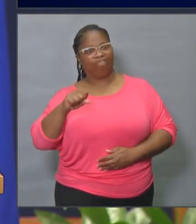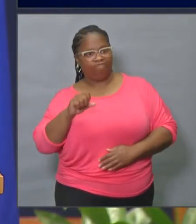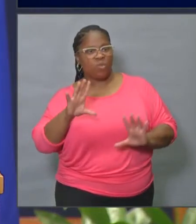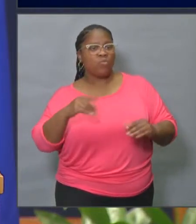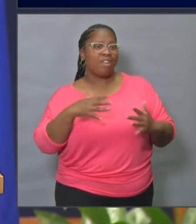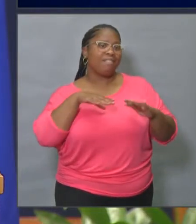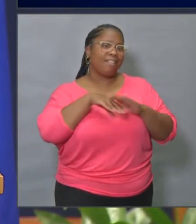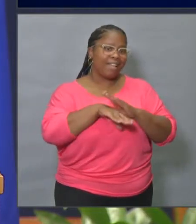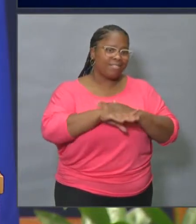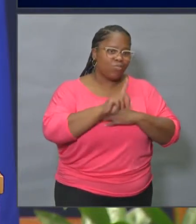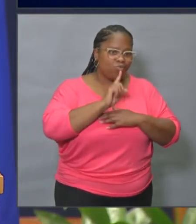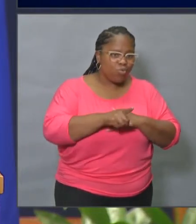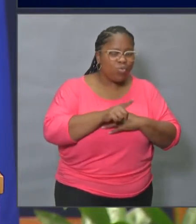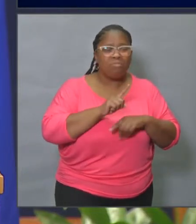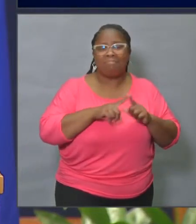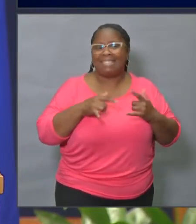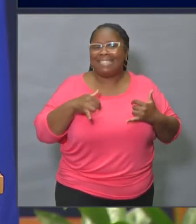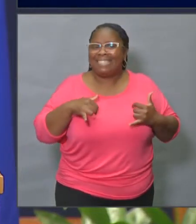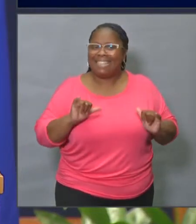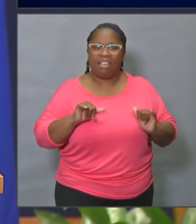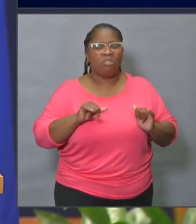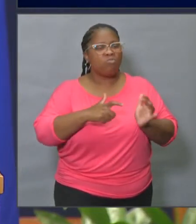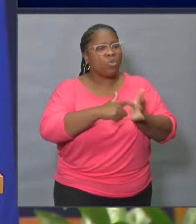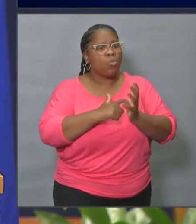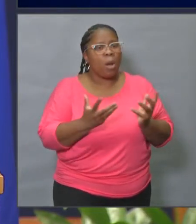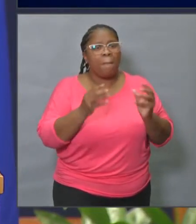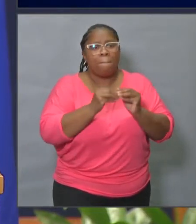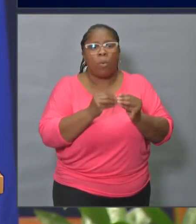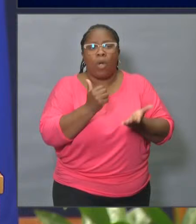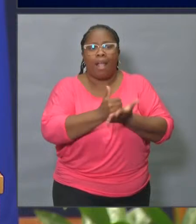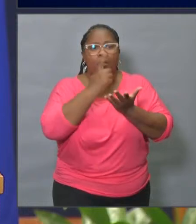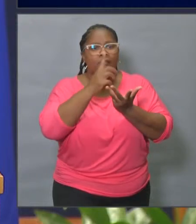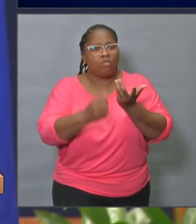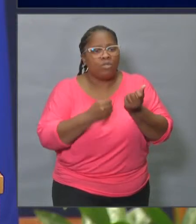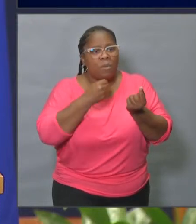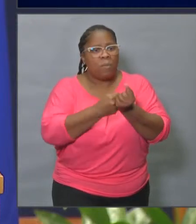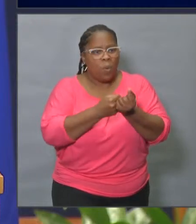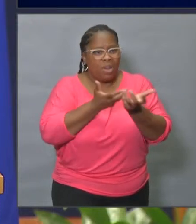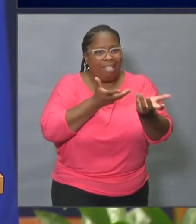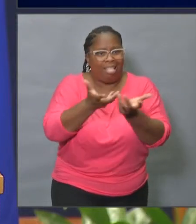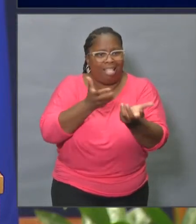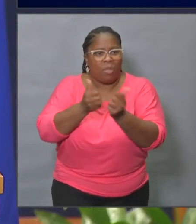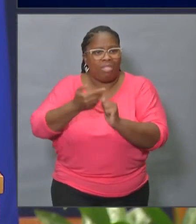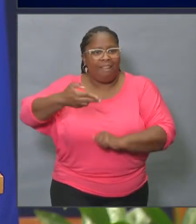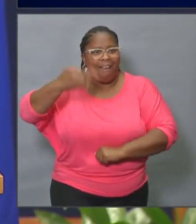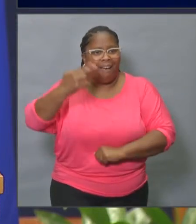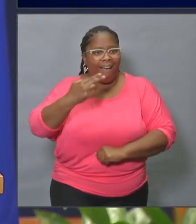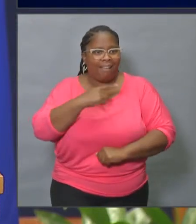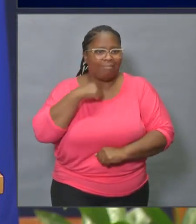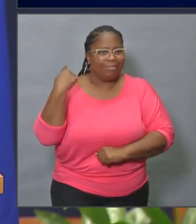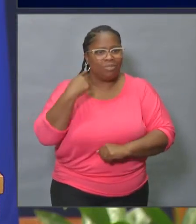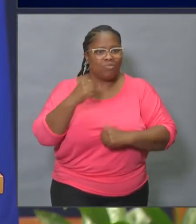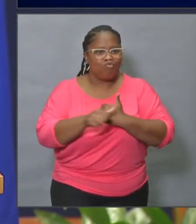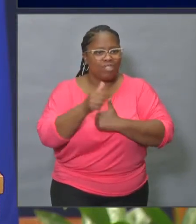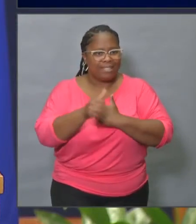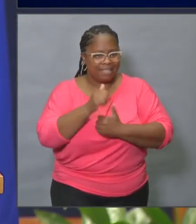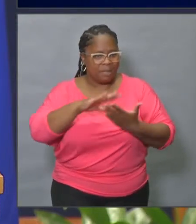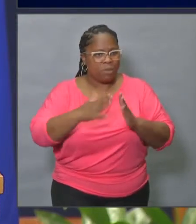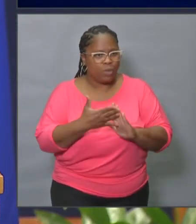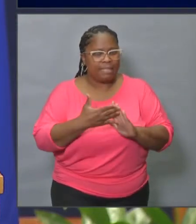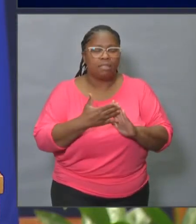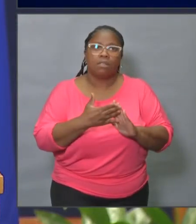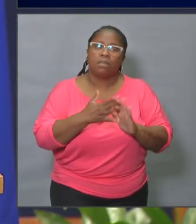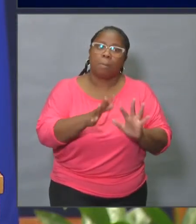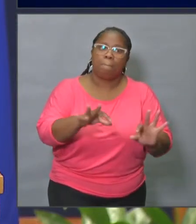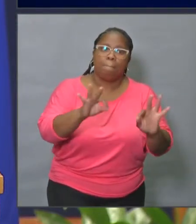we need to do everything we can to support and continuously engage high-risk communities. This is key to being able to